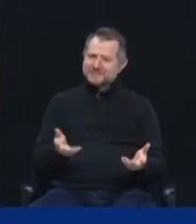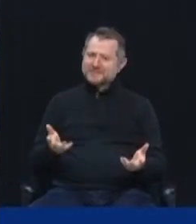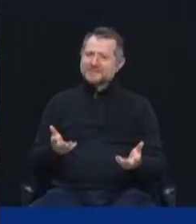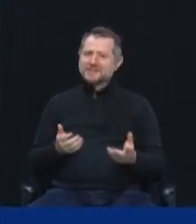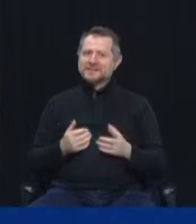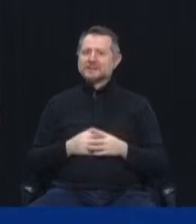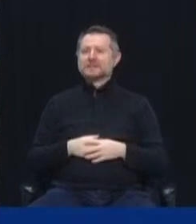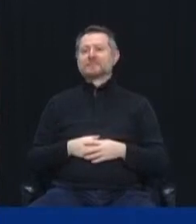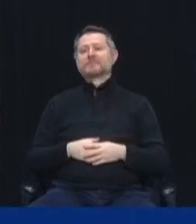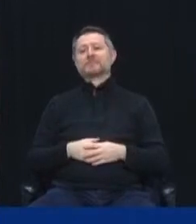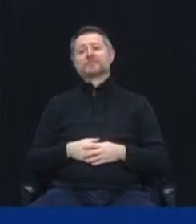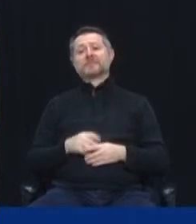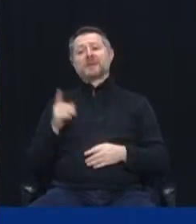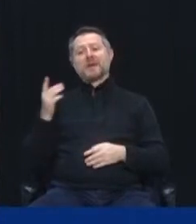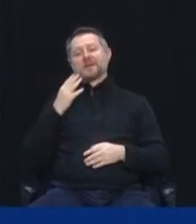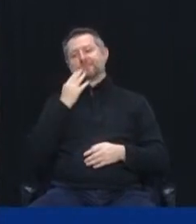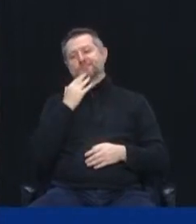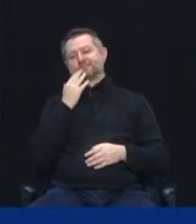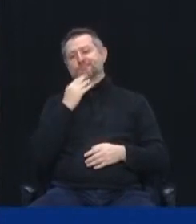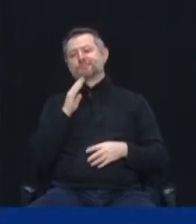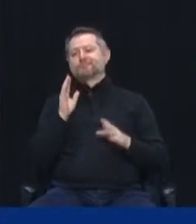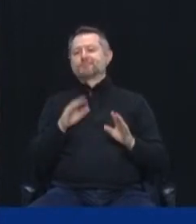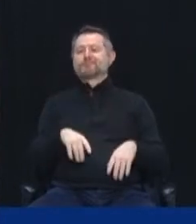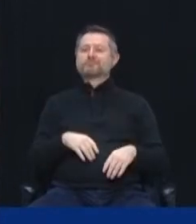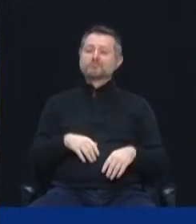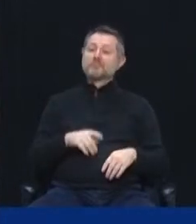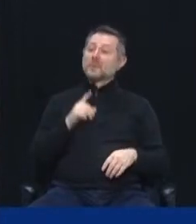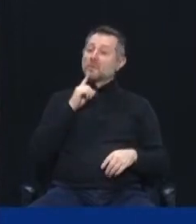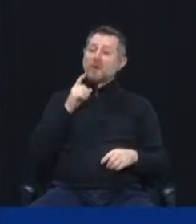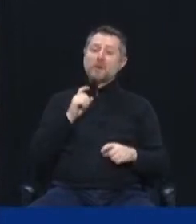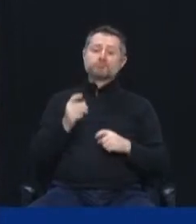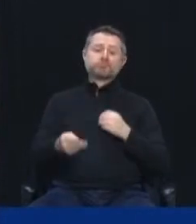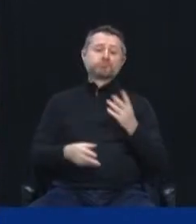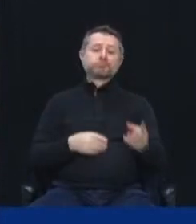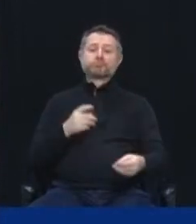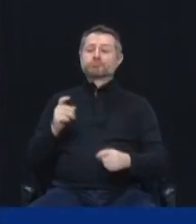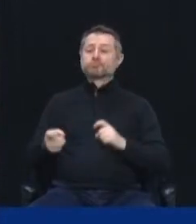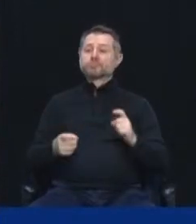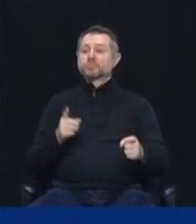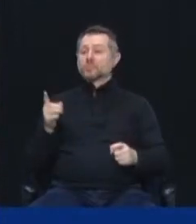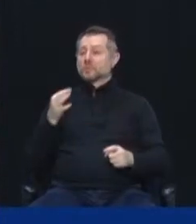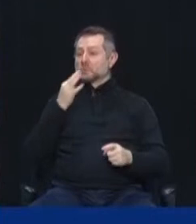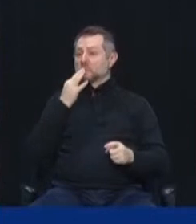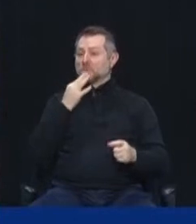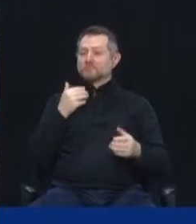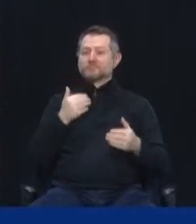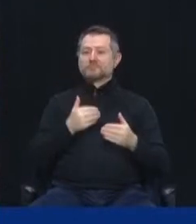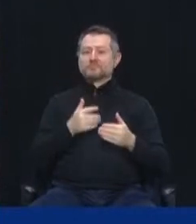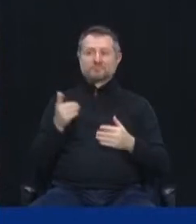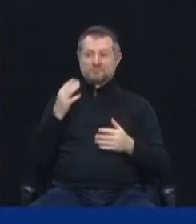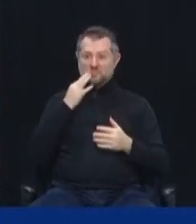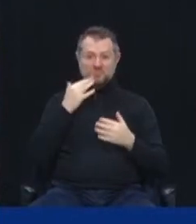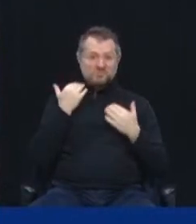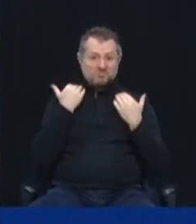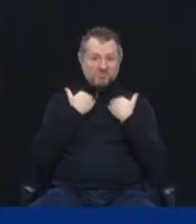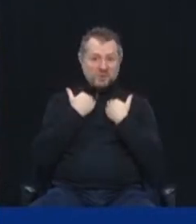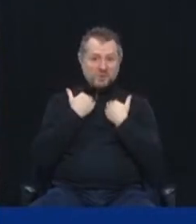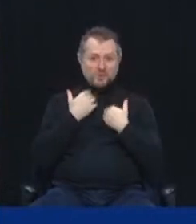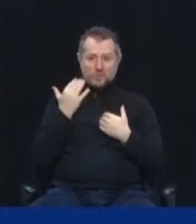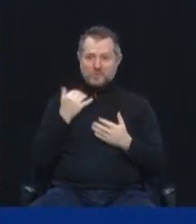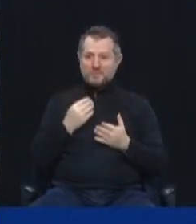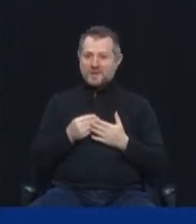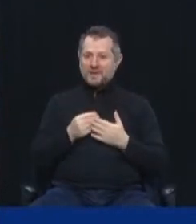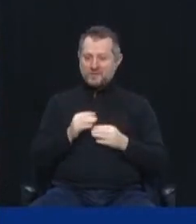He did it to such an extent that he was on the verge of bankruptcy with his store because he couldn't pay his